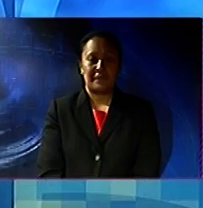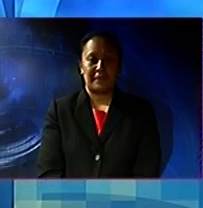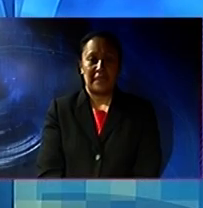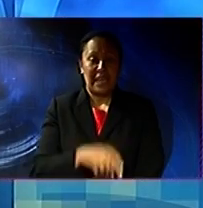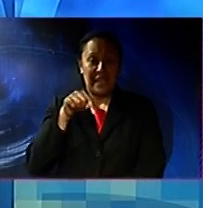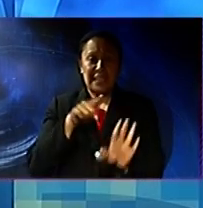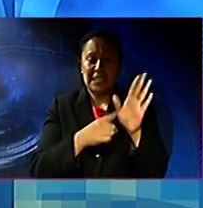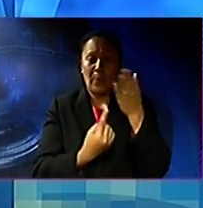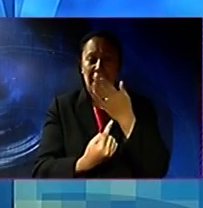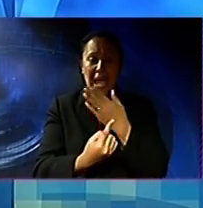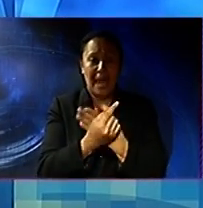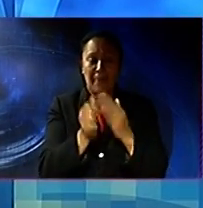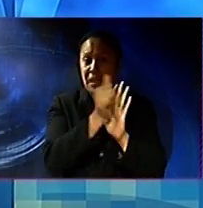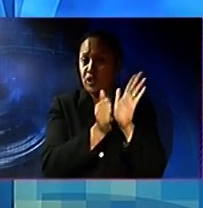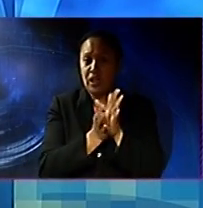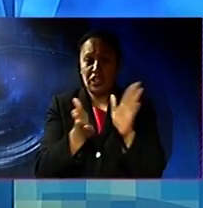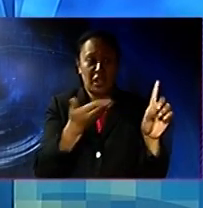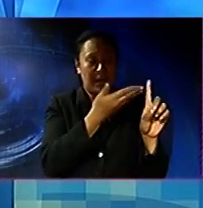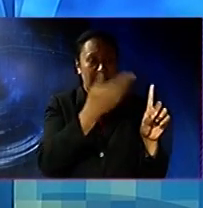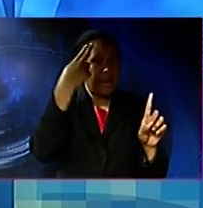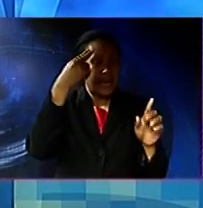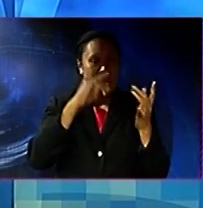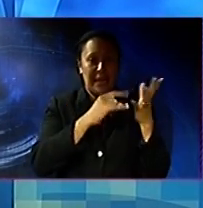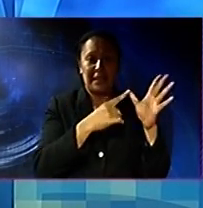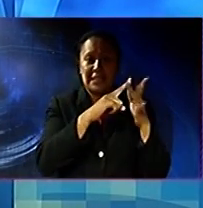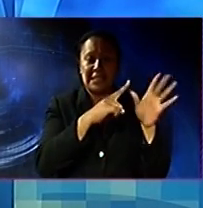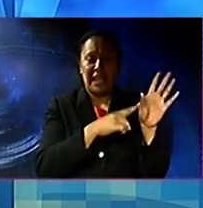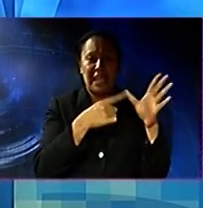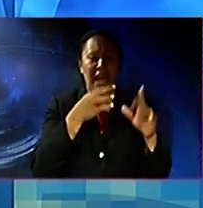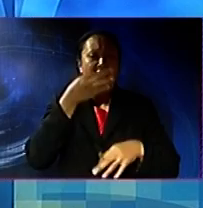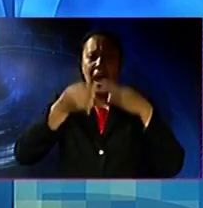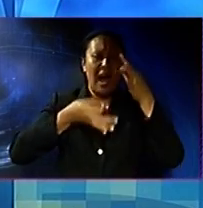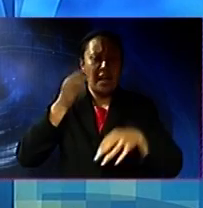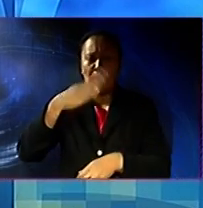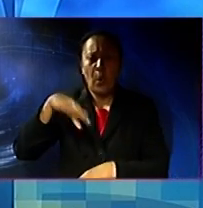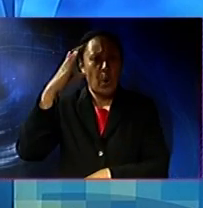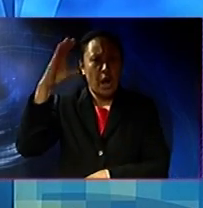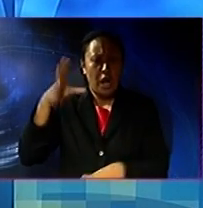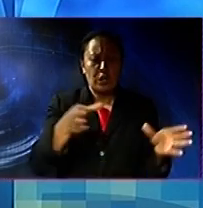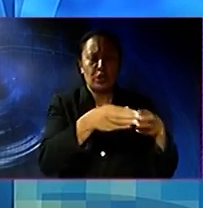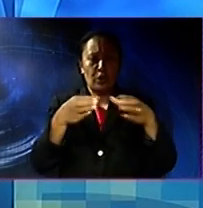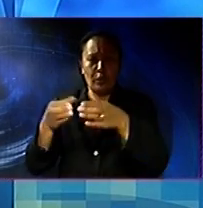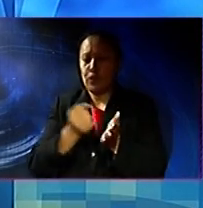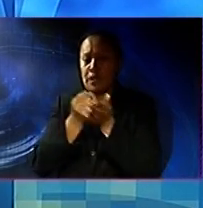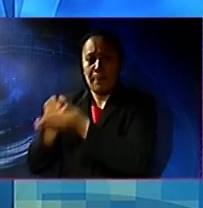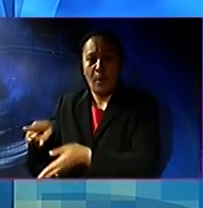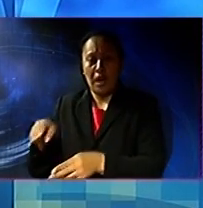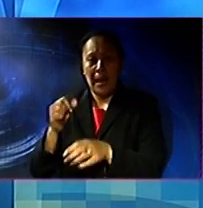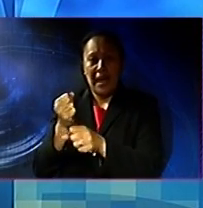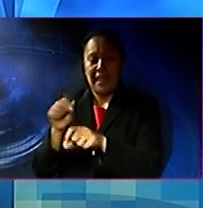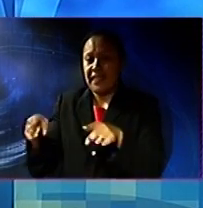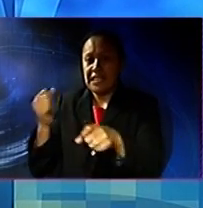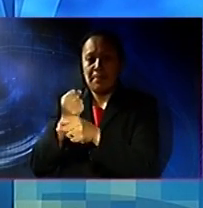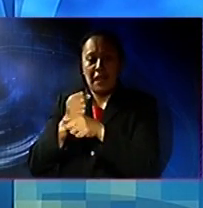Lambasa. Earlier this year, Fiji's Attorney General Ayaz Sayed Kayum had appealed to stakeholders in the country to support the Buy Fijian